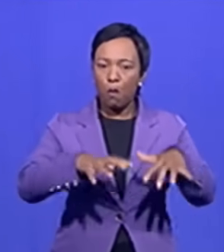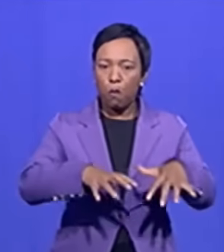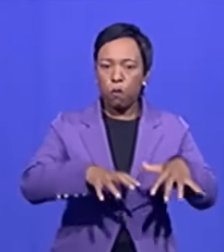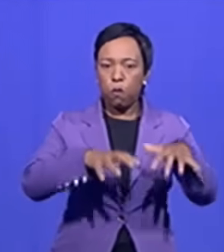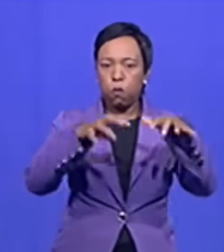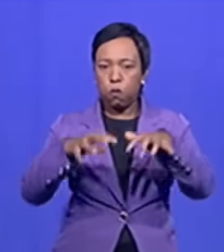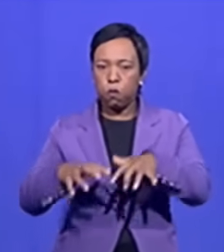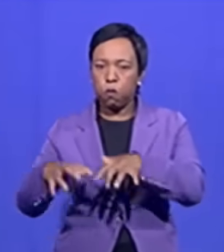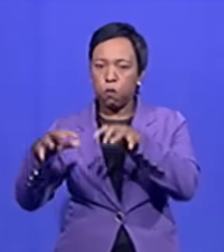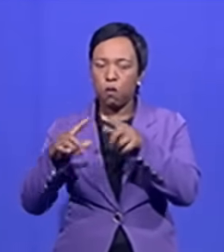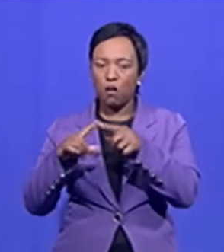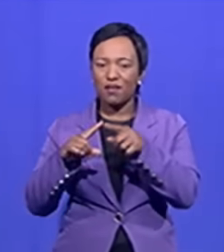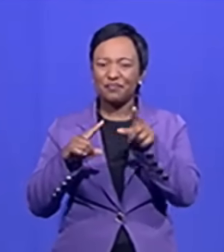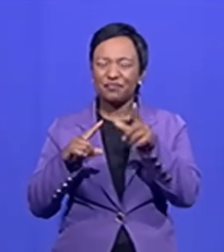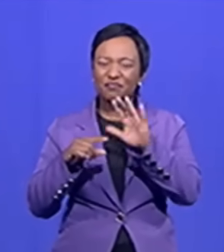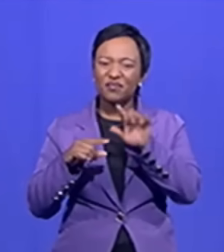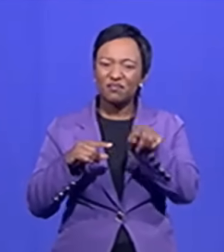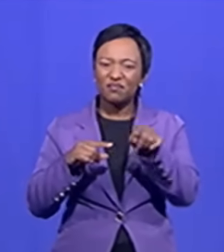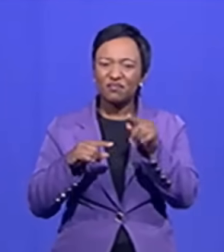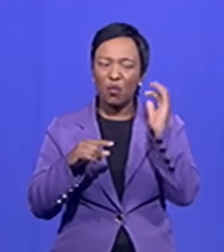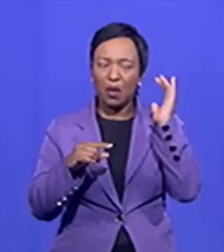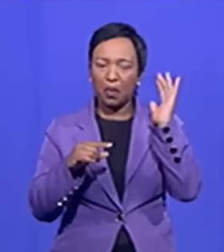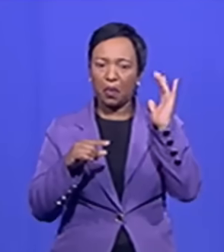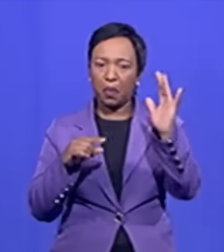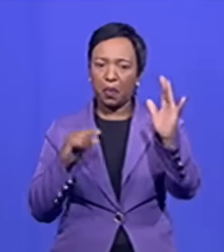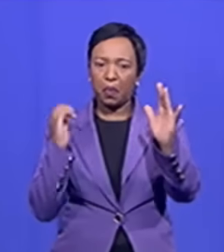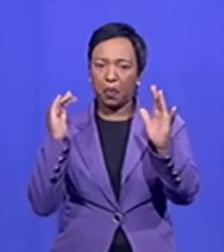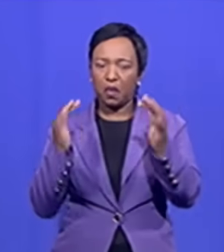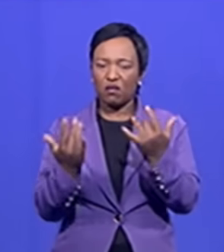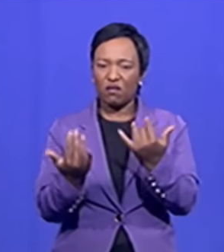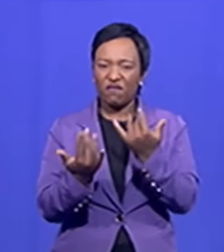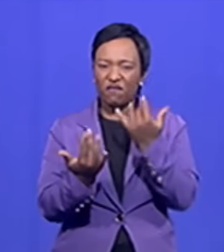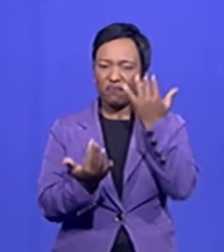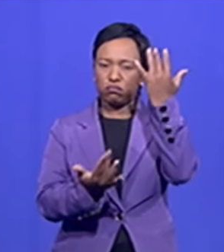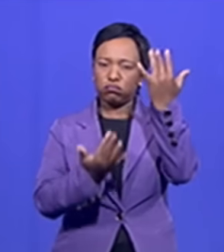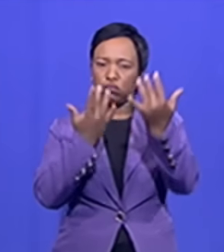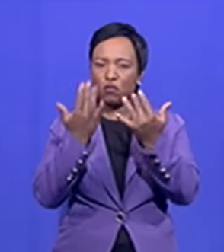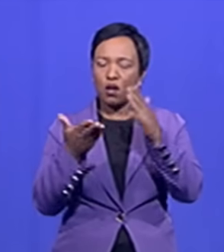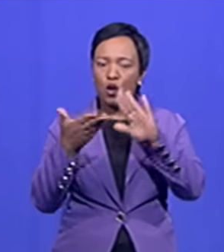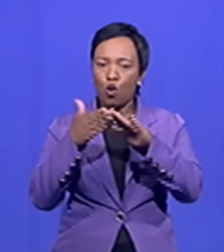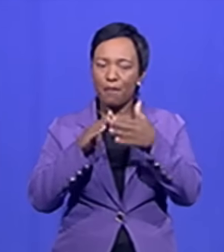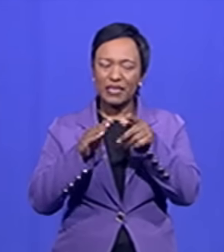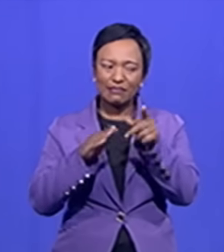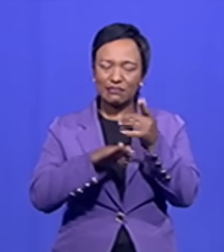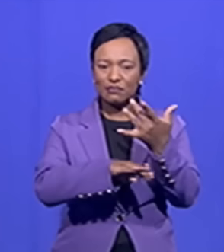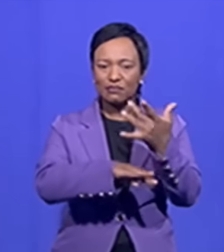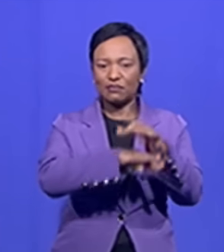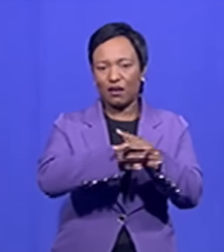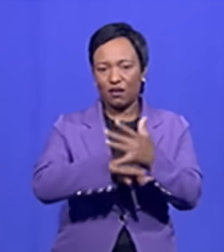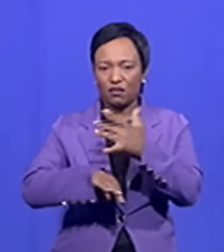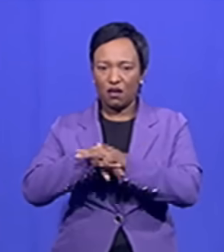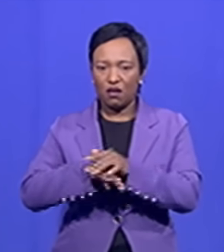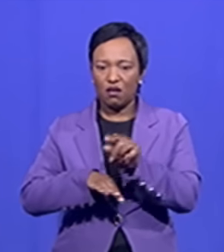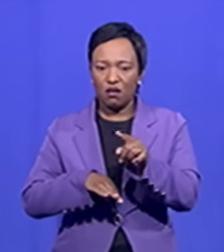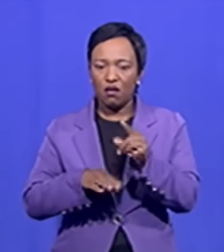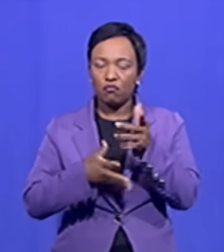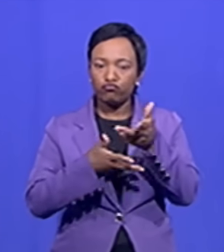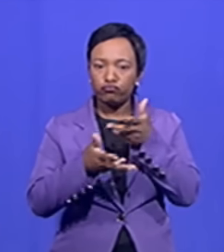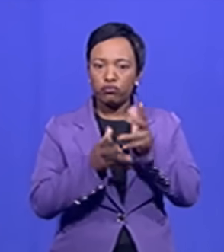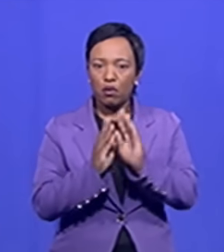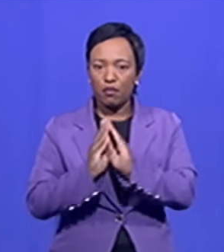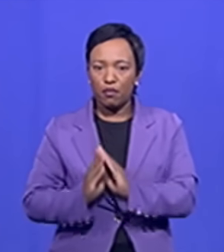le mello ya hlaha tseo e leng sesosa sa mafu a diketekete tsa baahi lefatsheng ka bophara. Dipuisano tsena